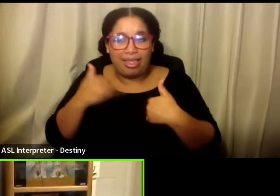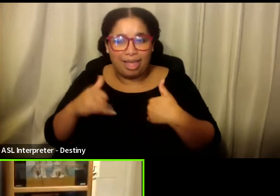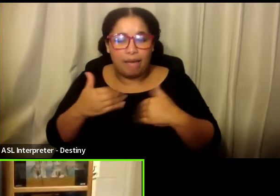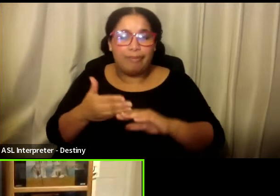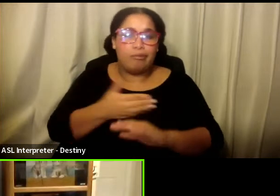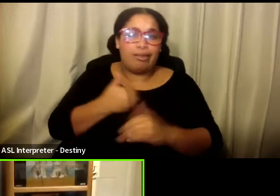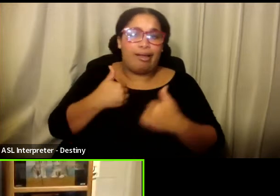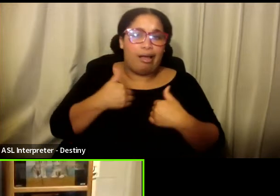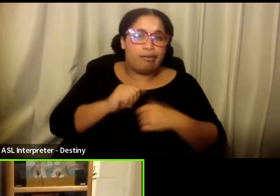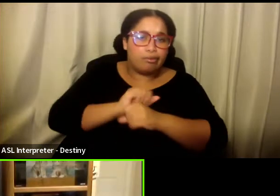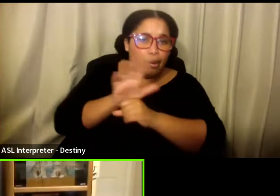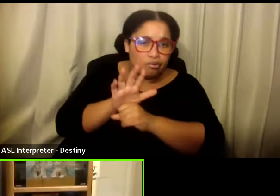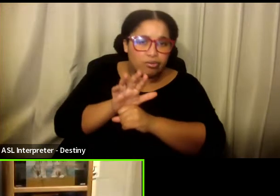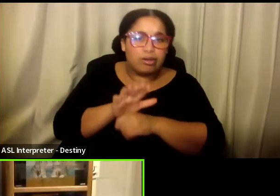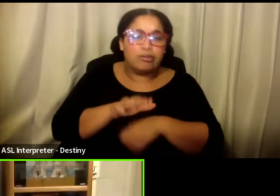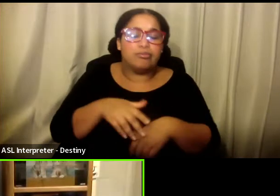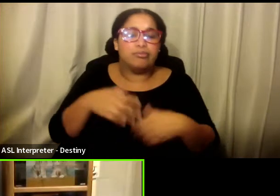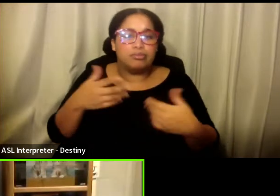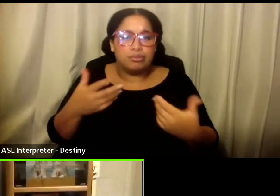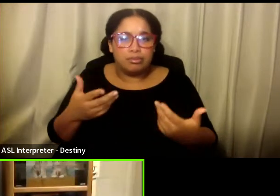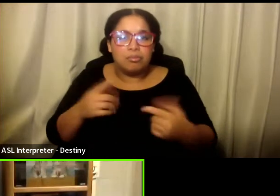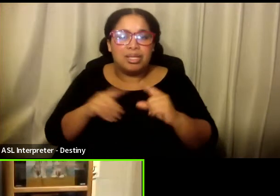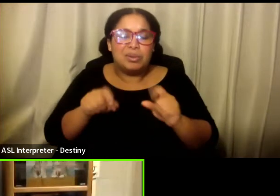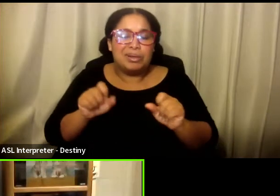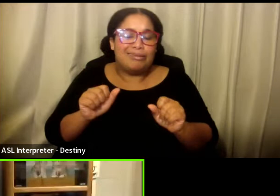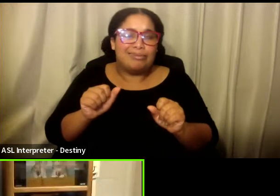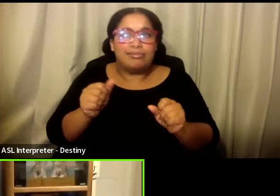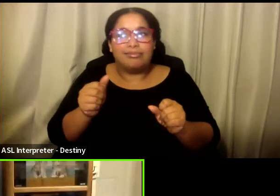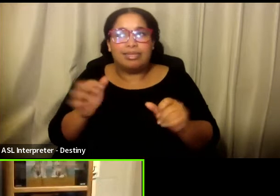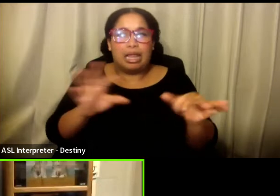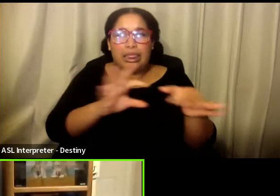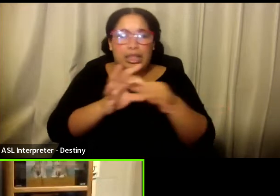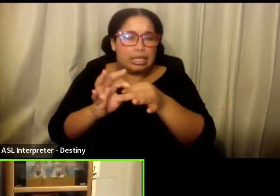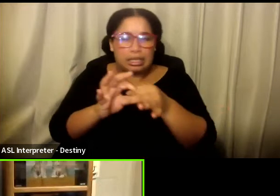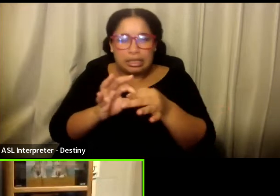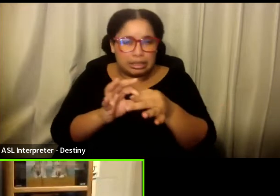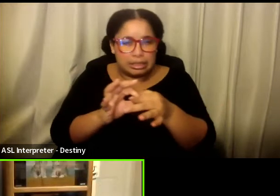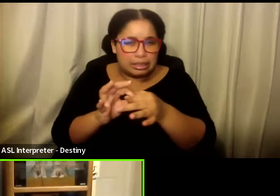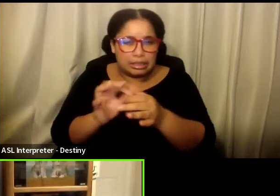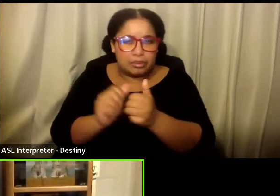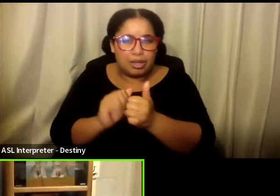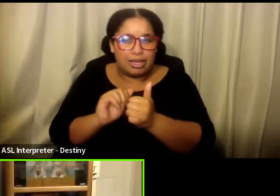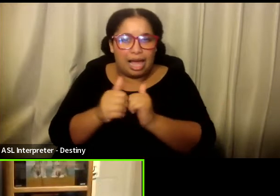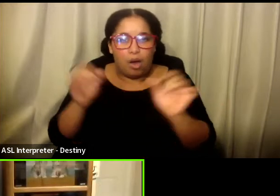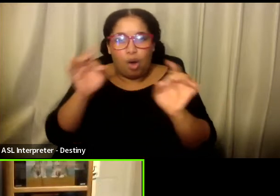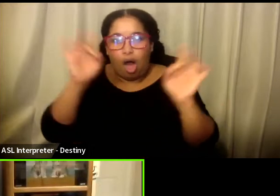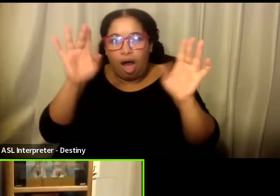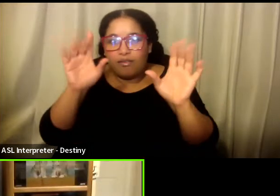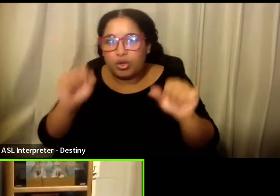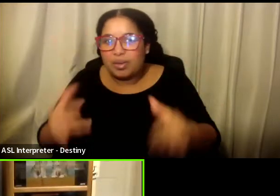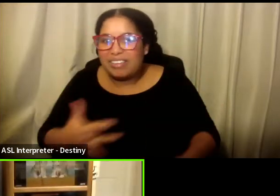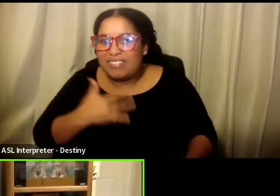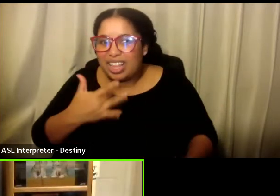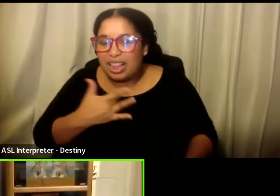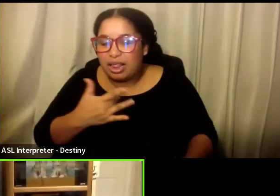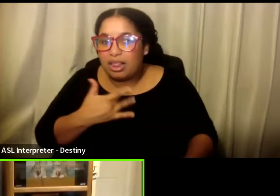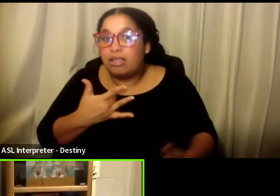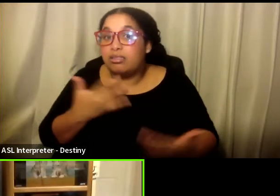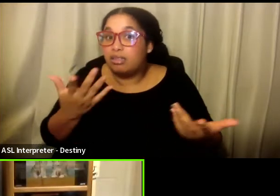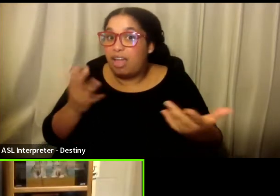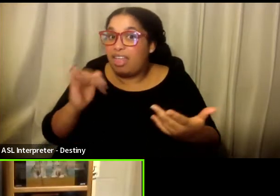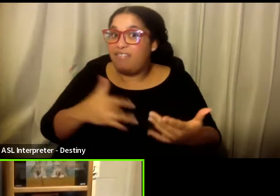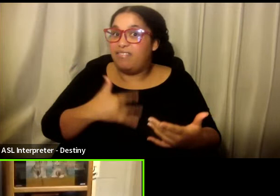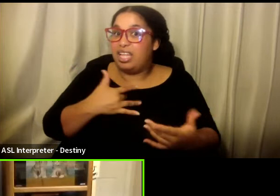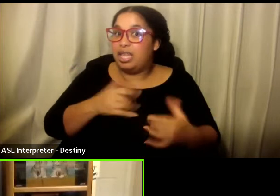and time. But you can kind of link it in some way with how horrible you can feel. And sometimes that feeling